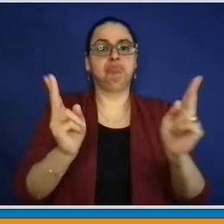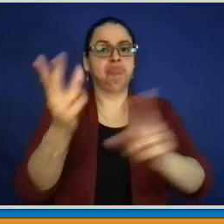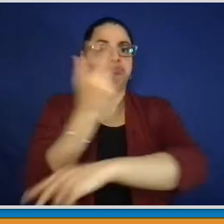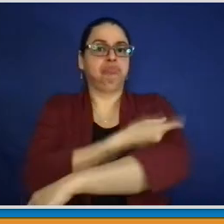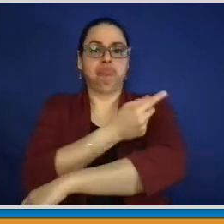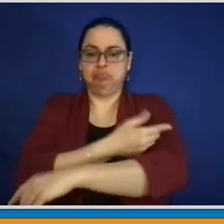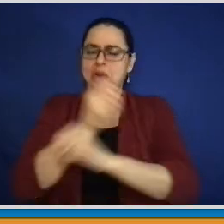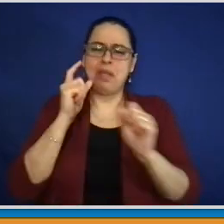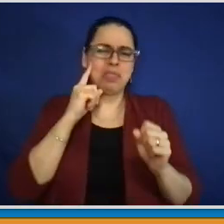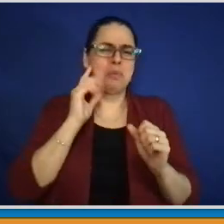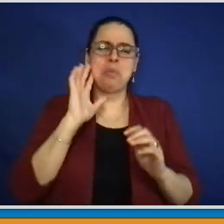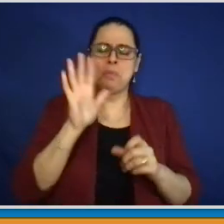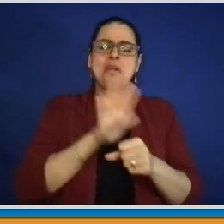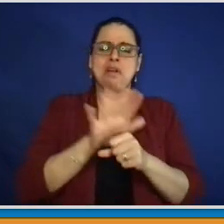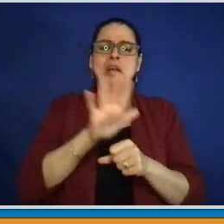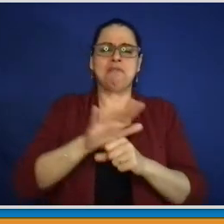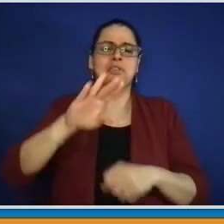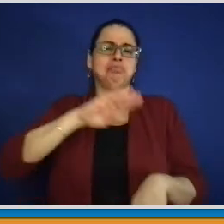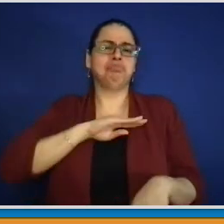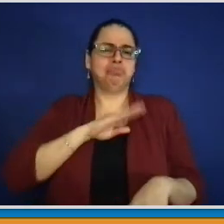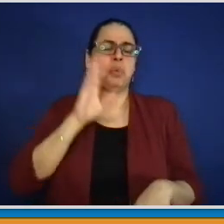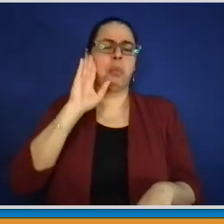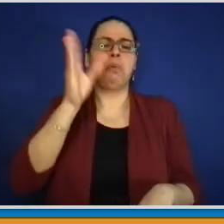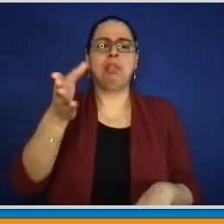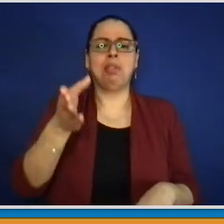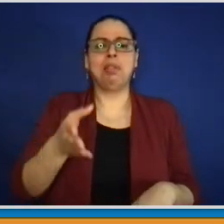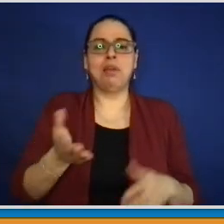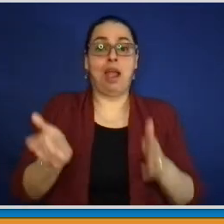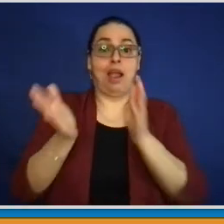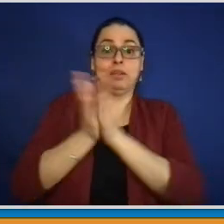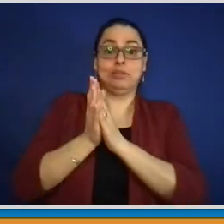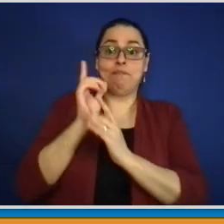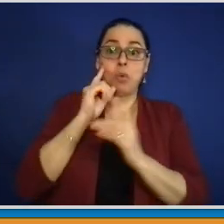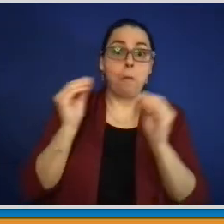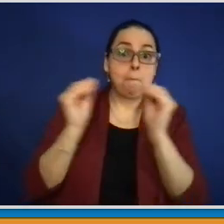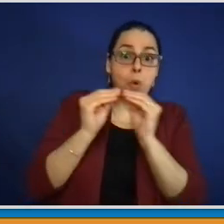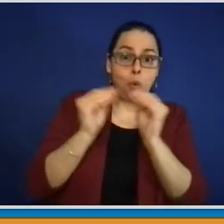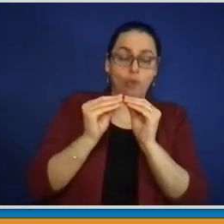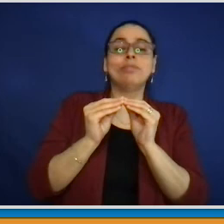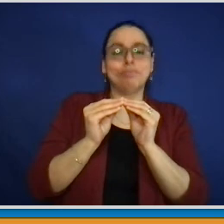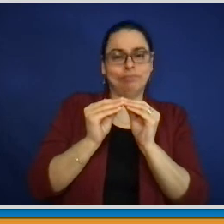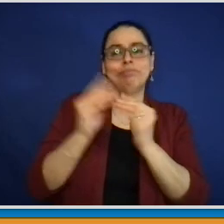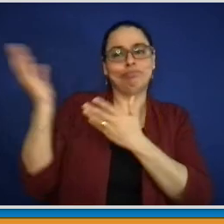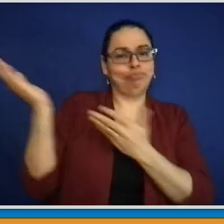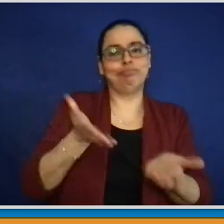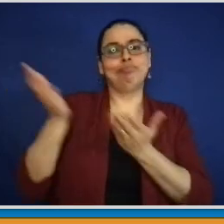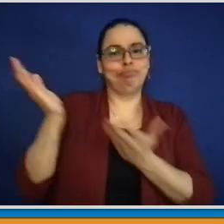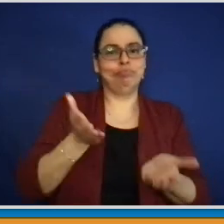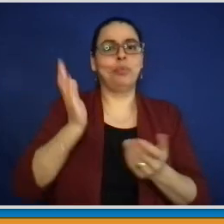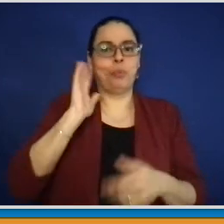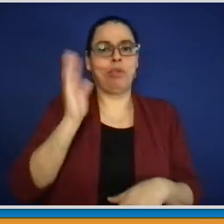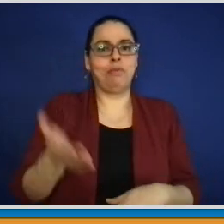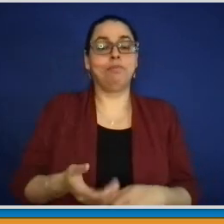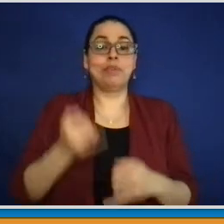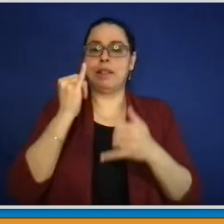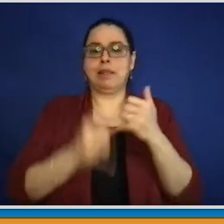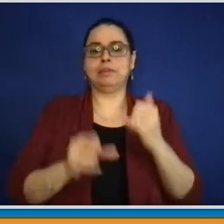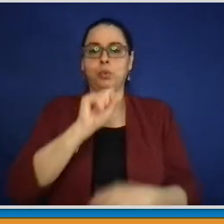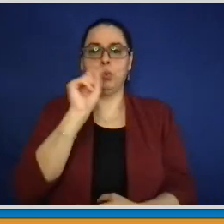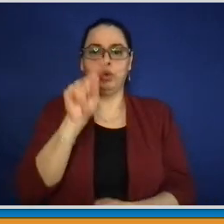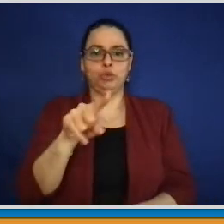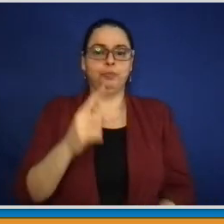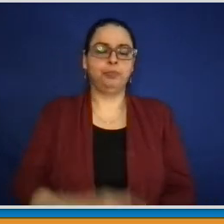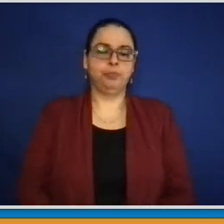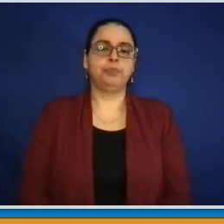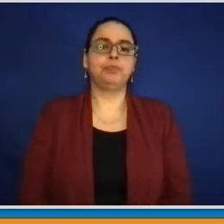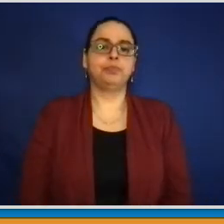argument for more vaccines from the state. And the next question and the final question is also from Samantha. She asks, can you please remind people who are